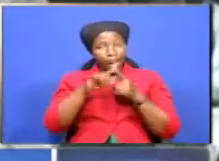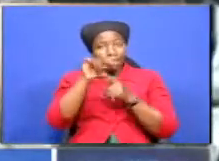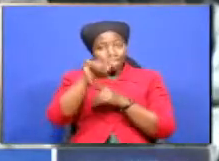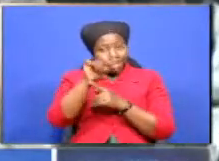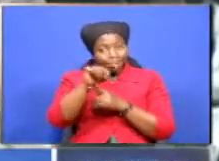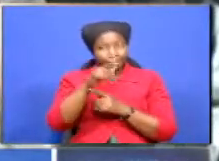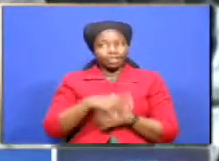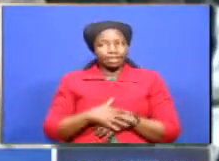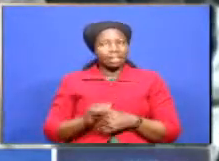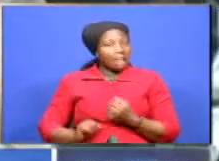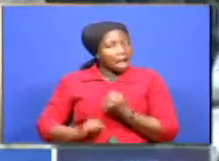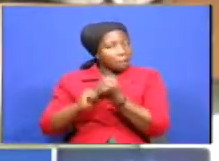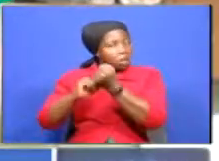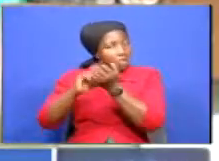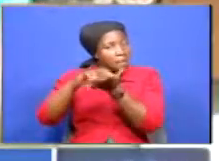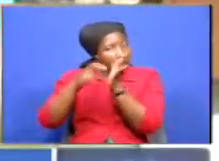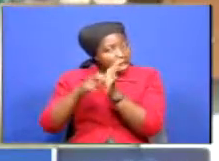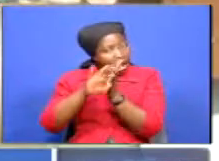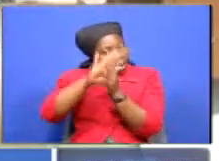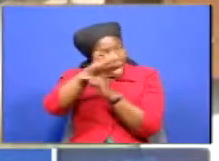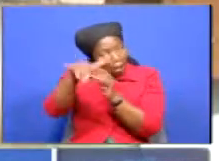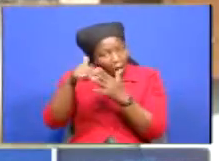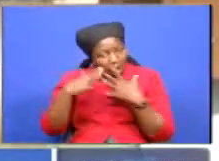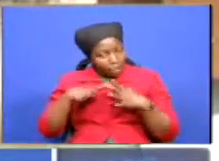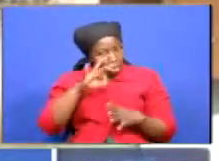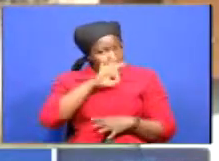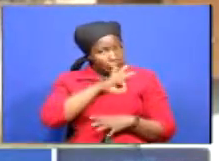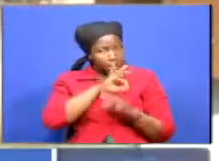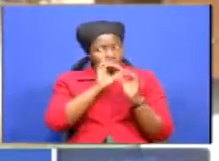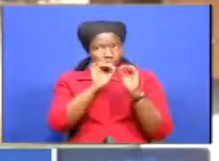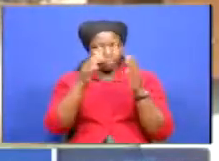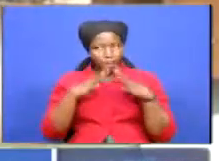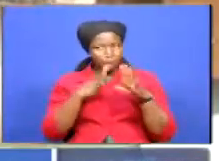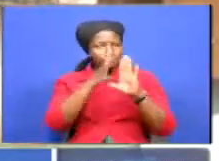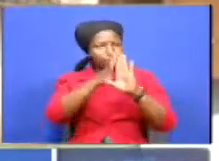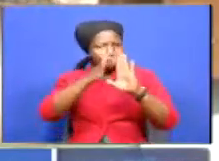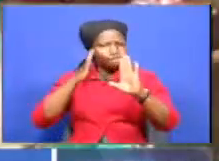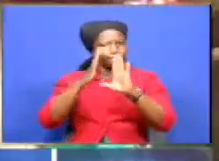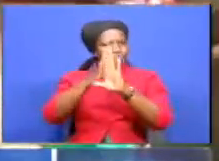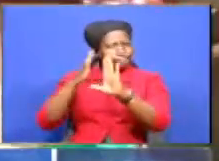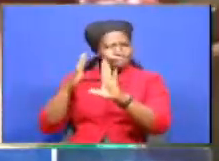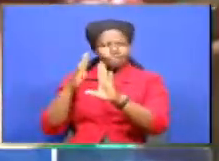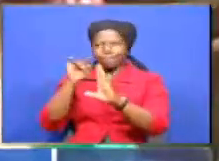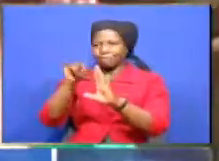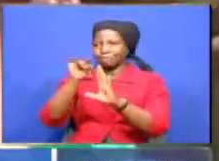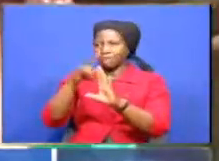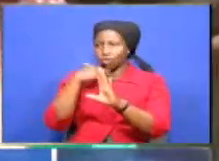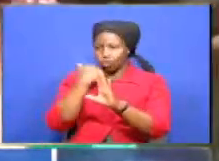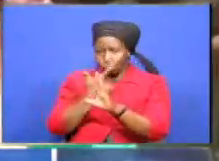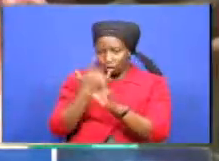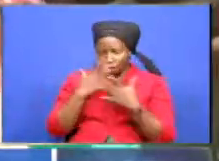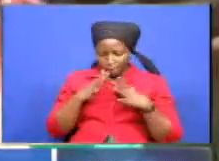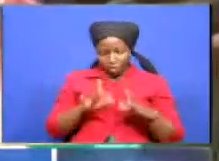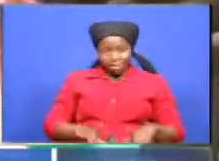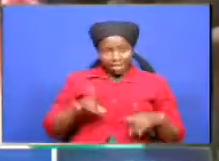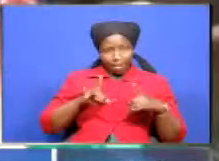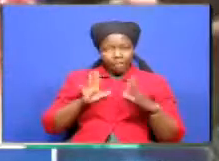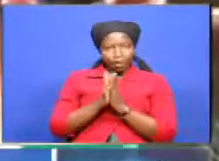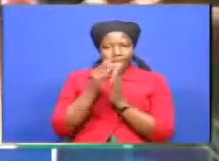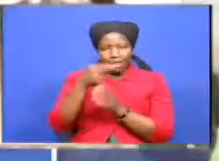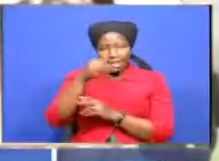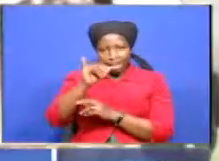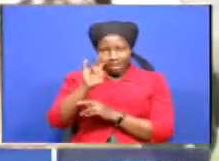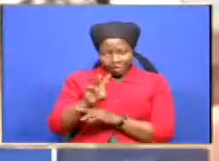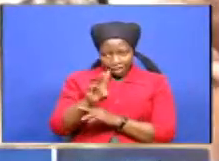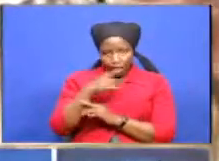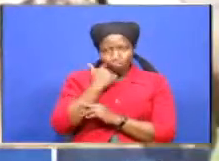not everyone will benefit. Among the people queuing for the supplies is Angela, who is among those living with HIV, who says